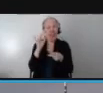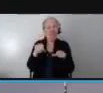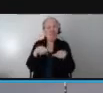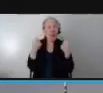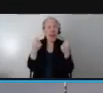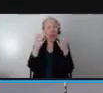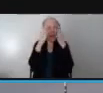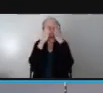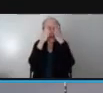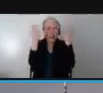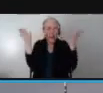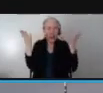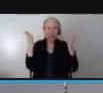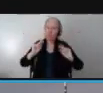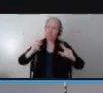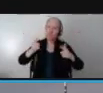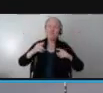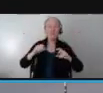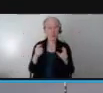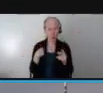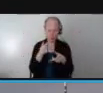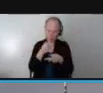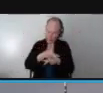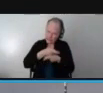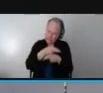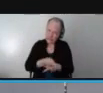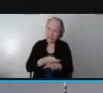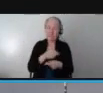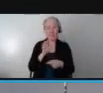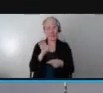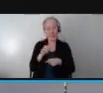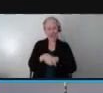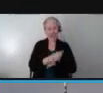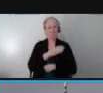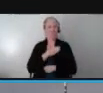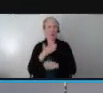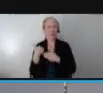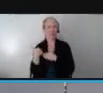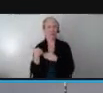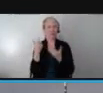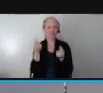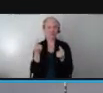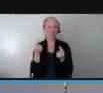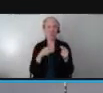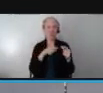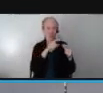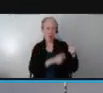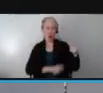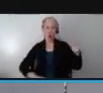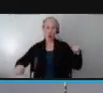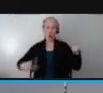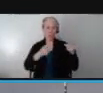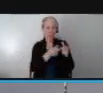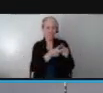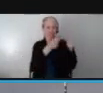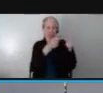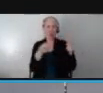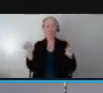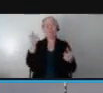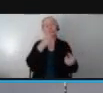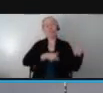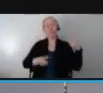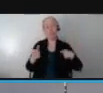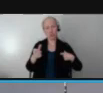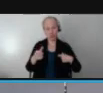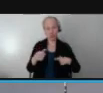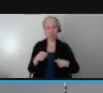And so I had the job that day of switching out the urine hoses, and those are the funnels that we urinate in that you can see